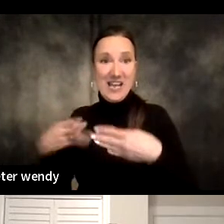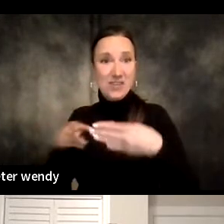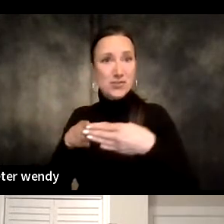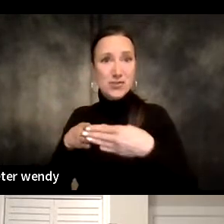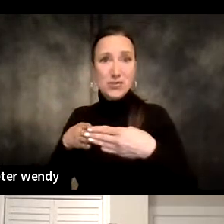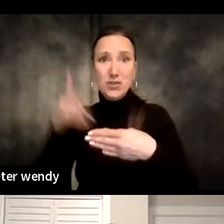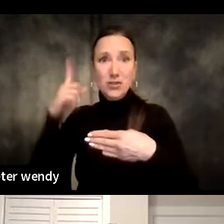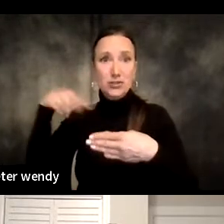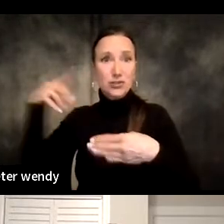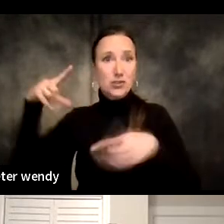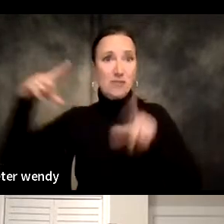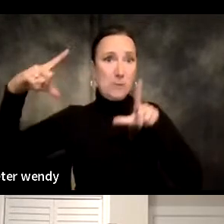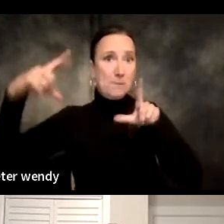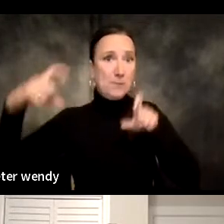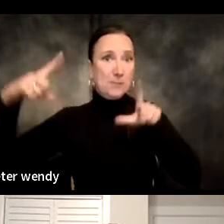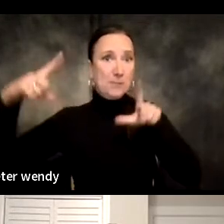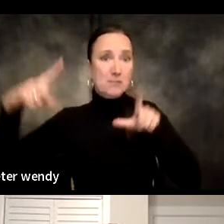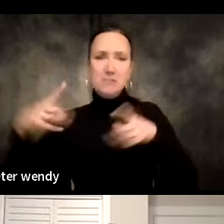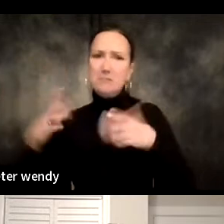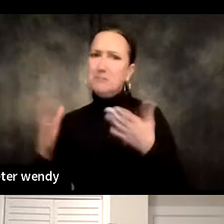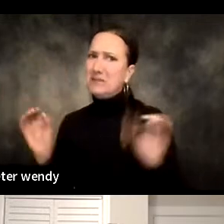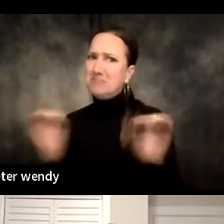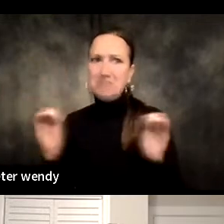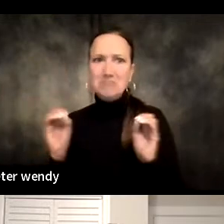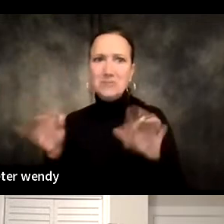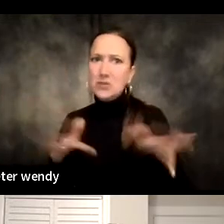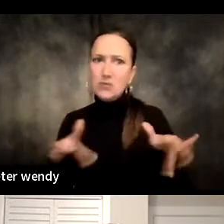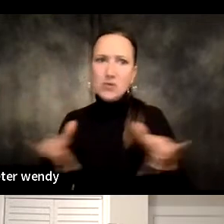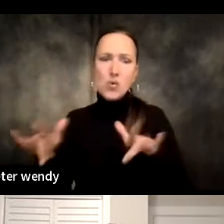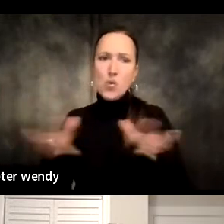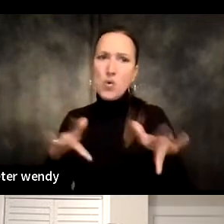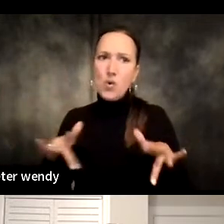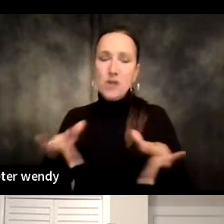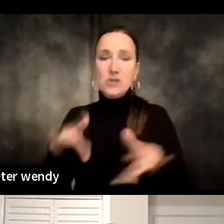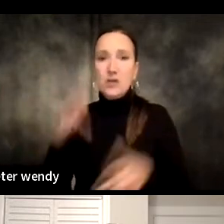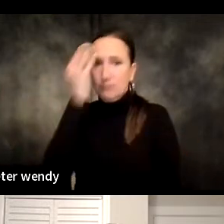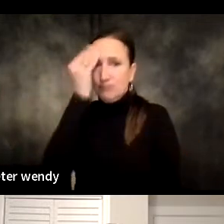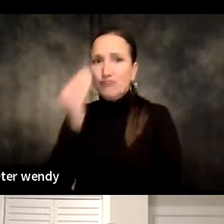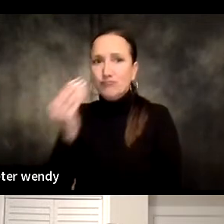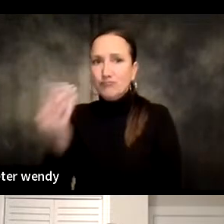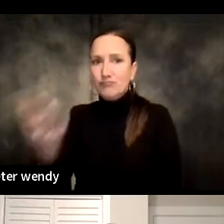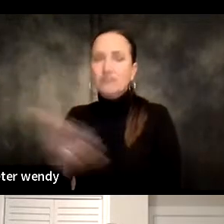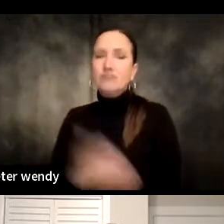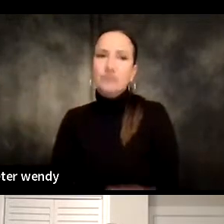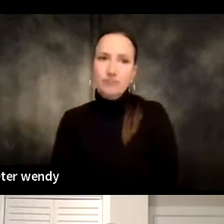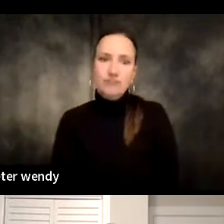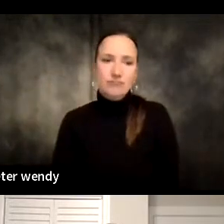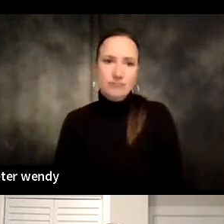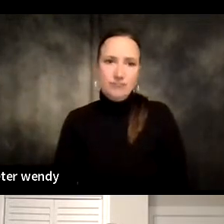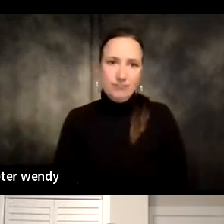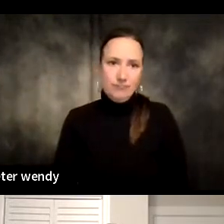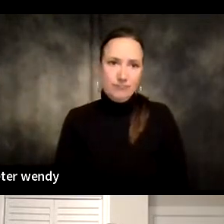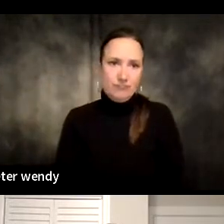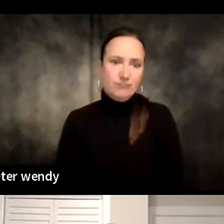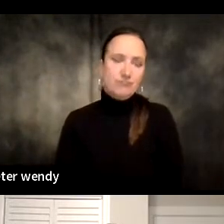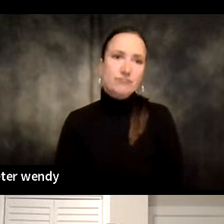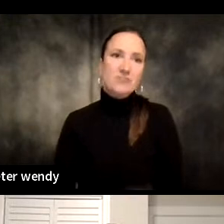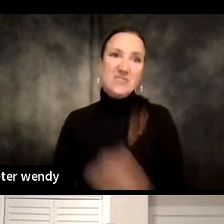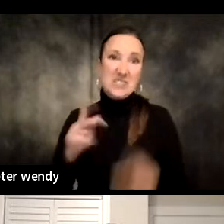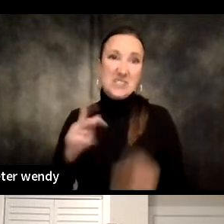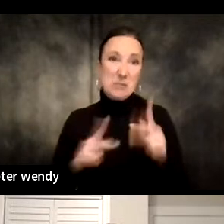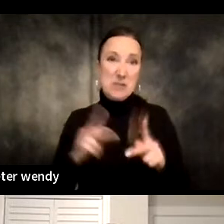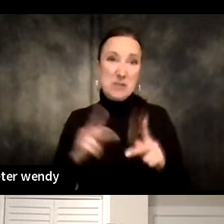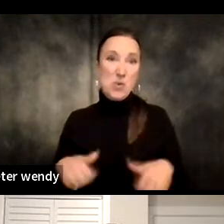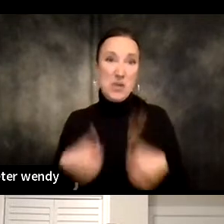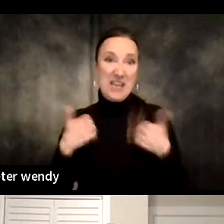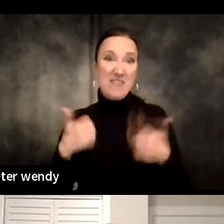was right outside of the four-way. So I wanted to, when I heard that about 19th and Bennett, I wanted to bring that up too for the constituents that had reached out